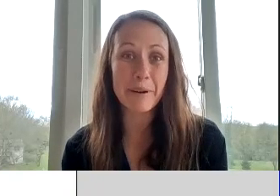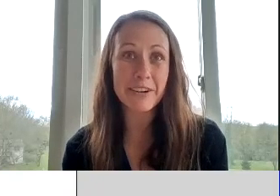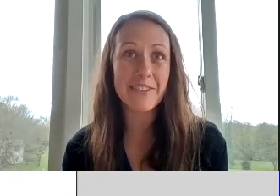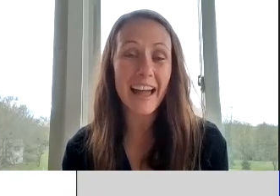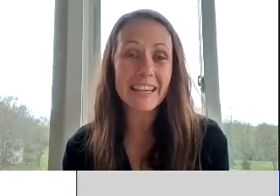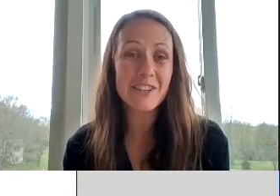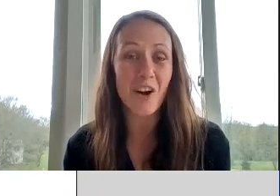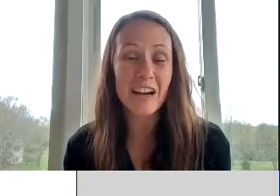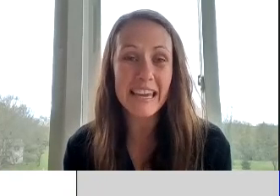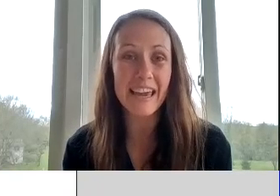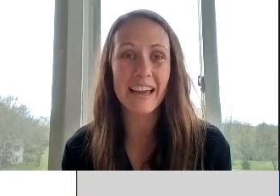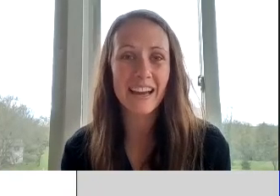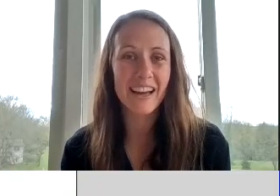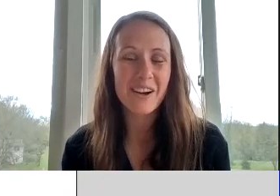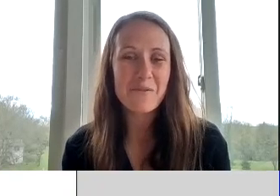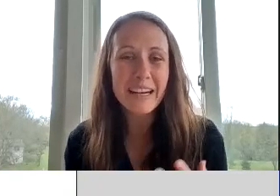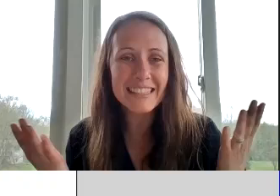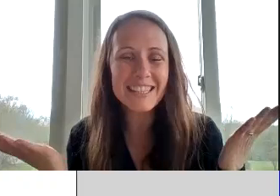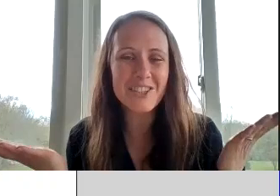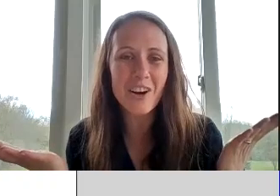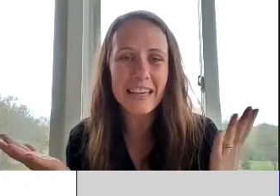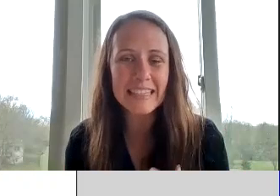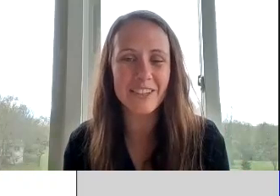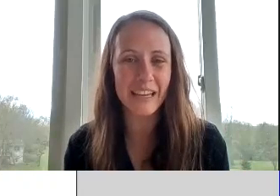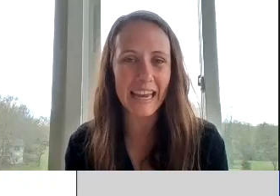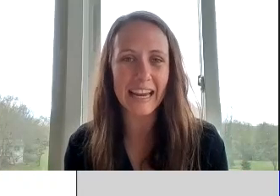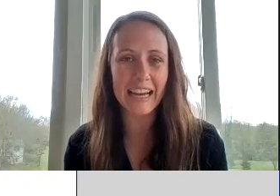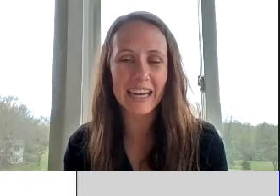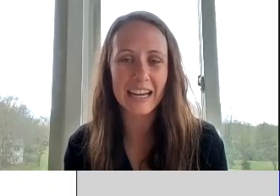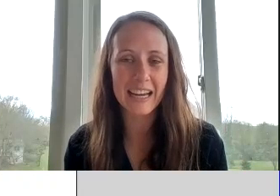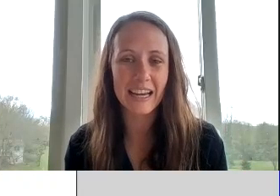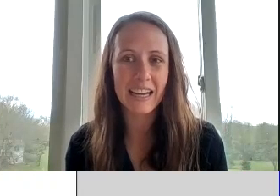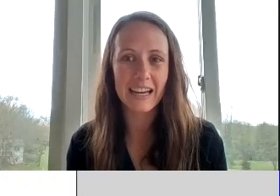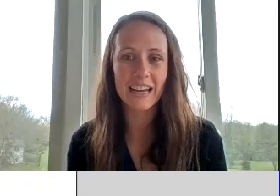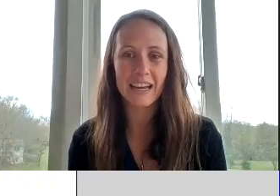I see a butterfly and a doggy. What is the doggy doing?